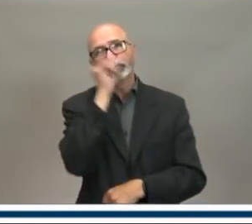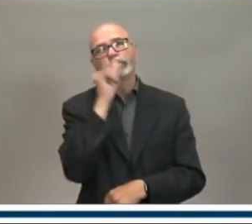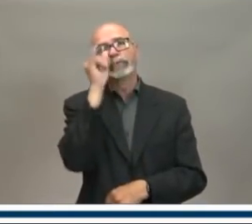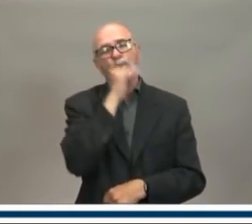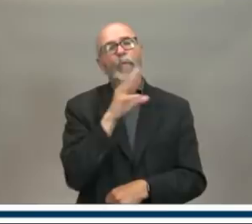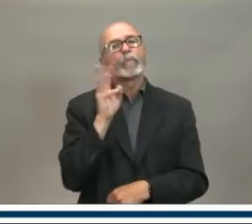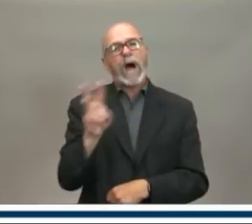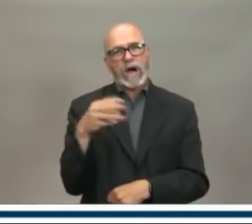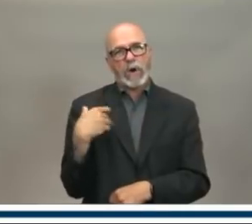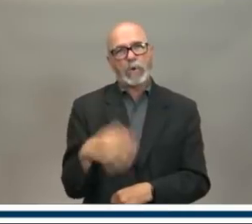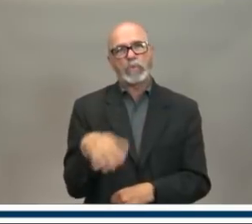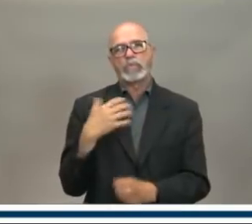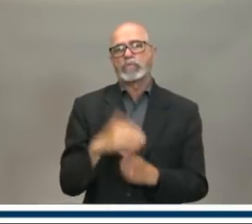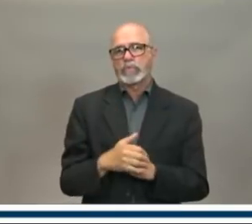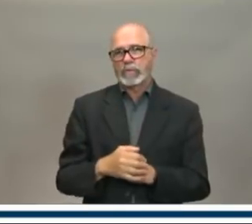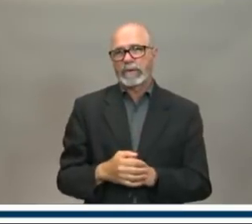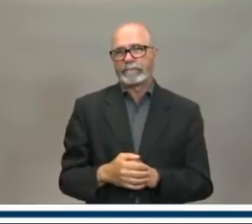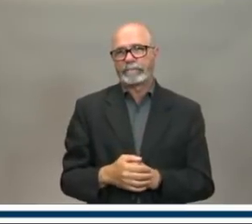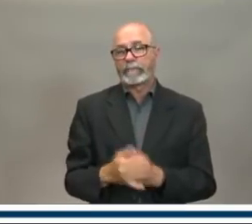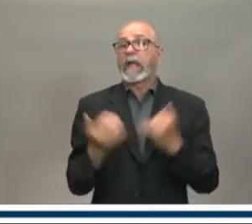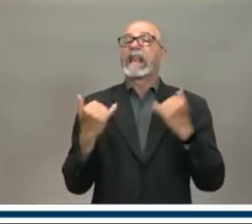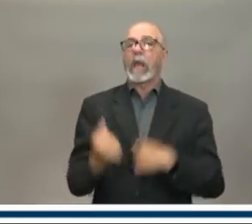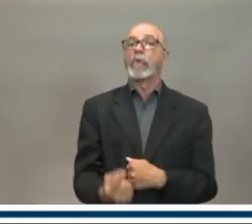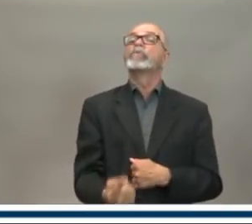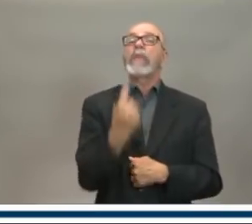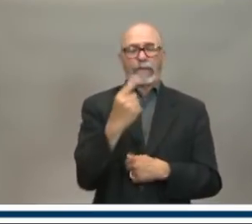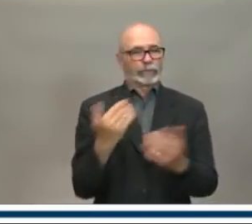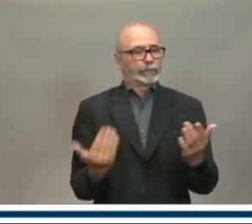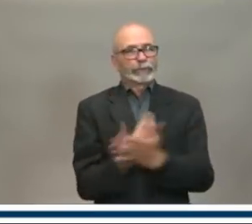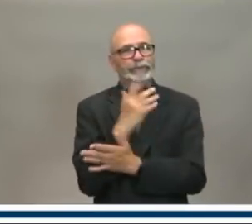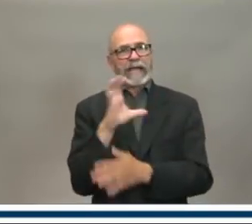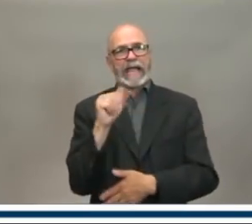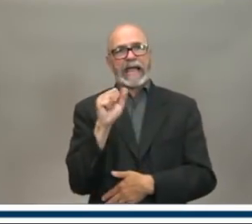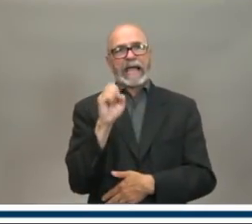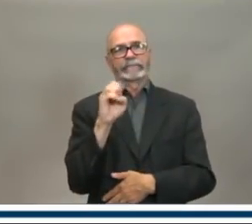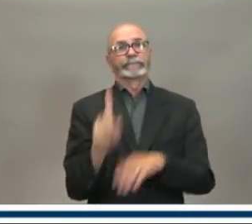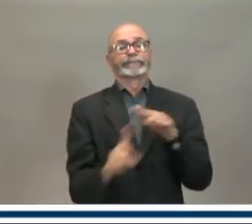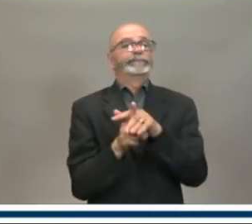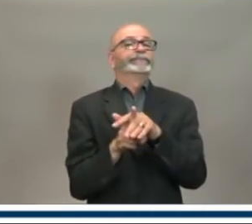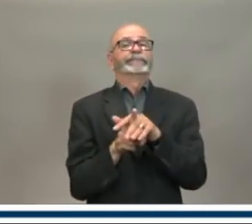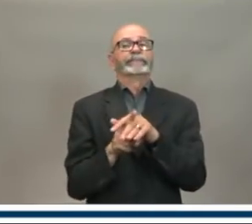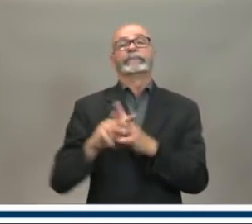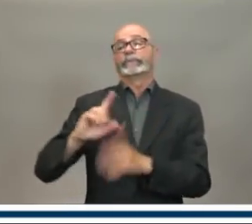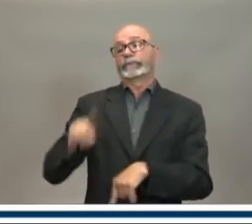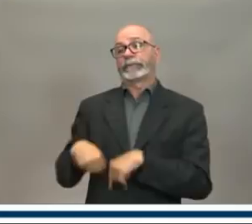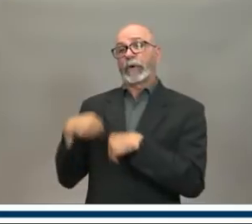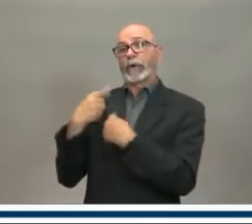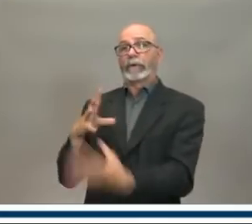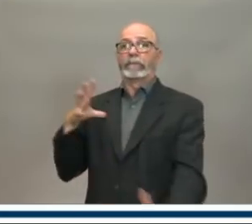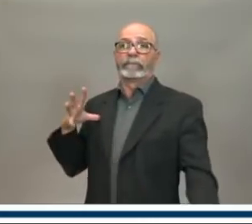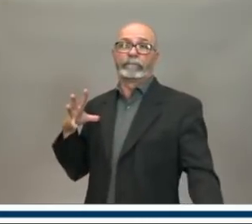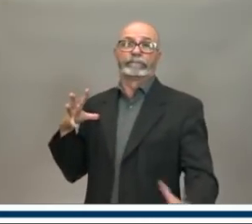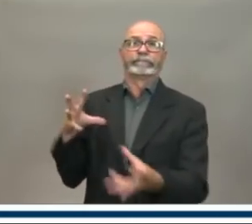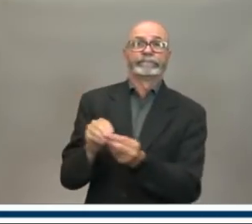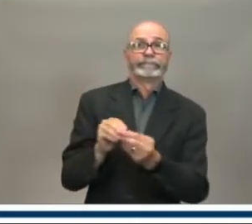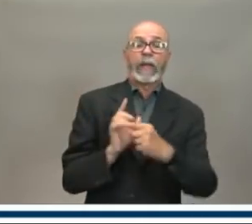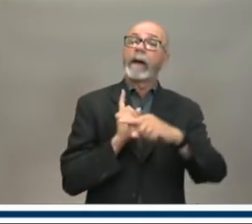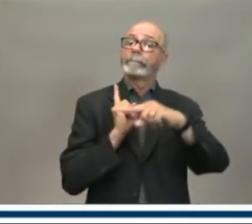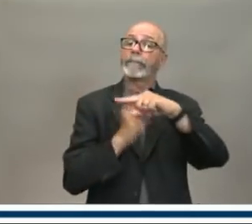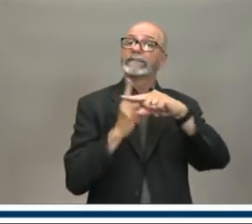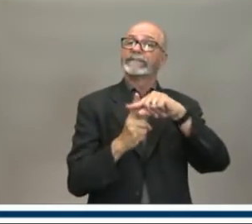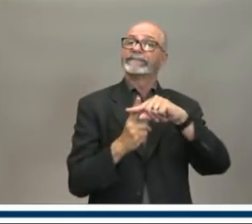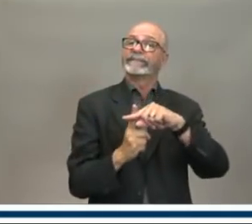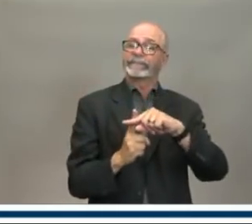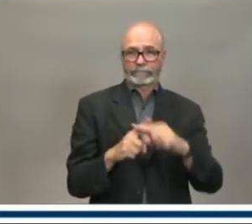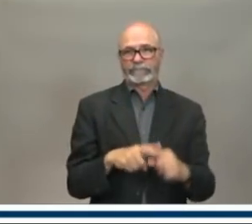are reporting one new case of COVID-19 today, which brings the total number of confirmed cases in Nova Scotia to